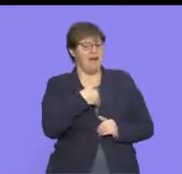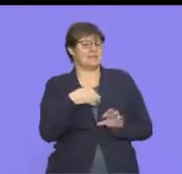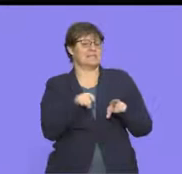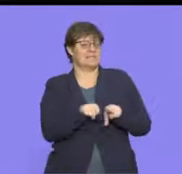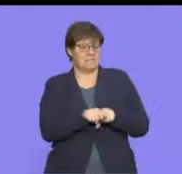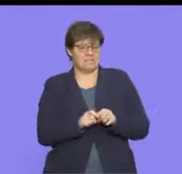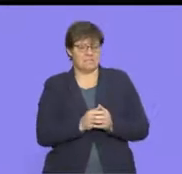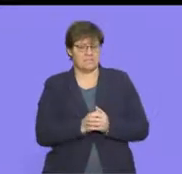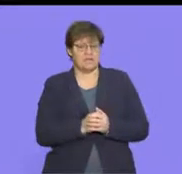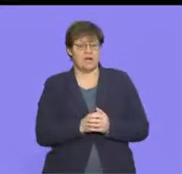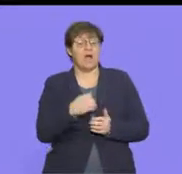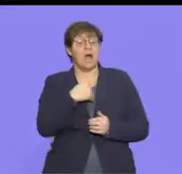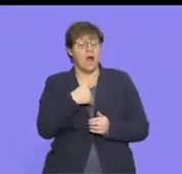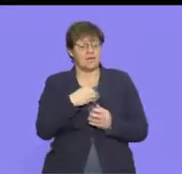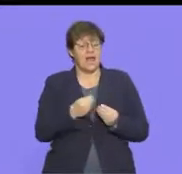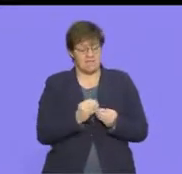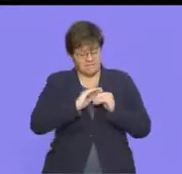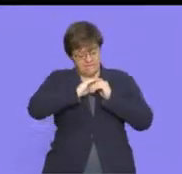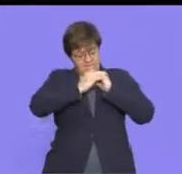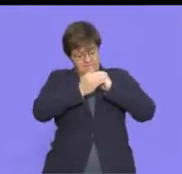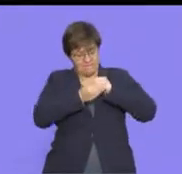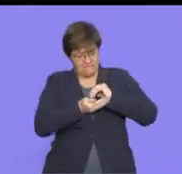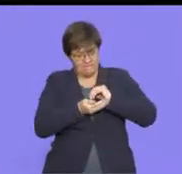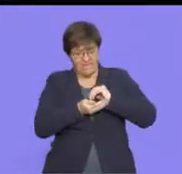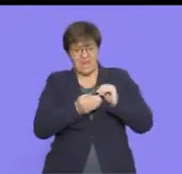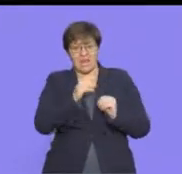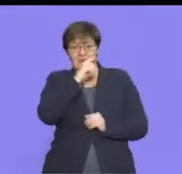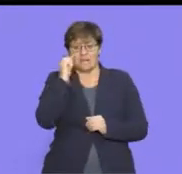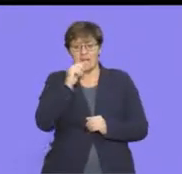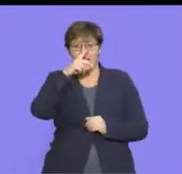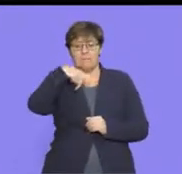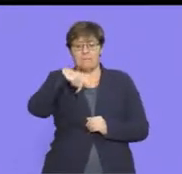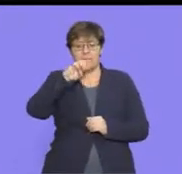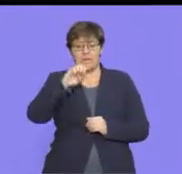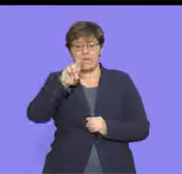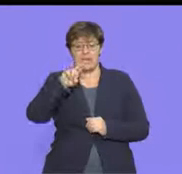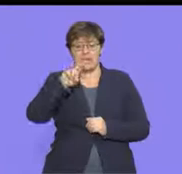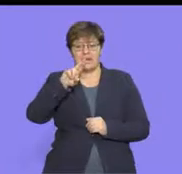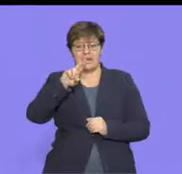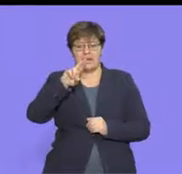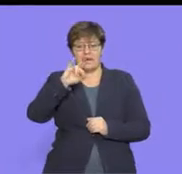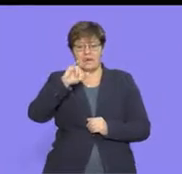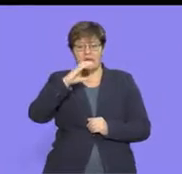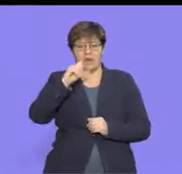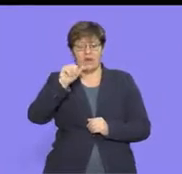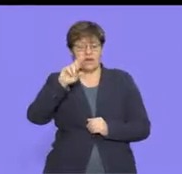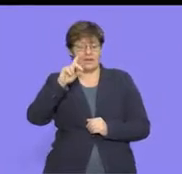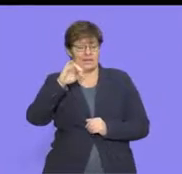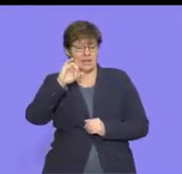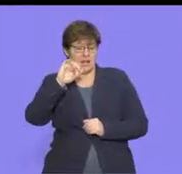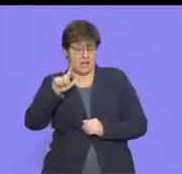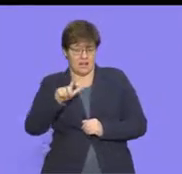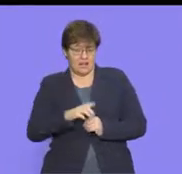is. The heart has a very outer layer called the pericardium. And as I said, you will see just now